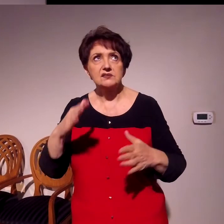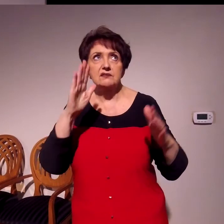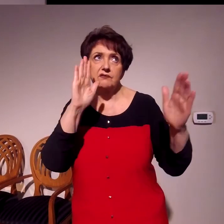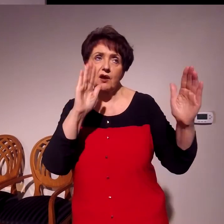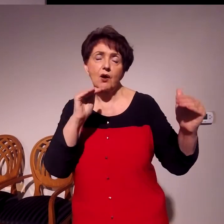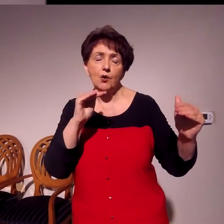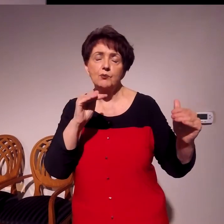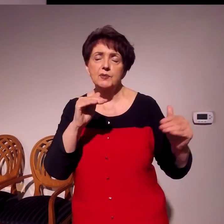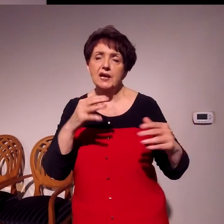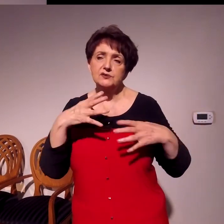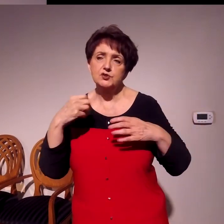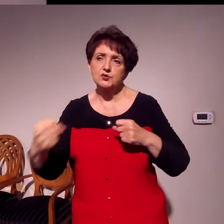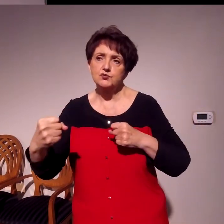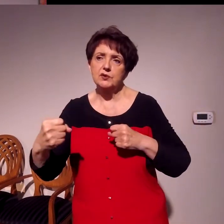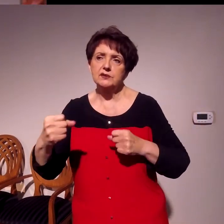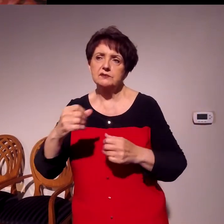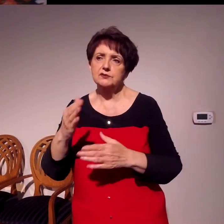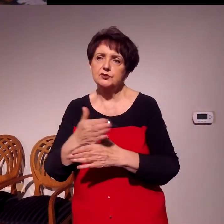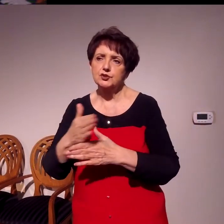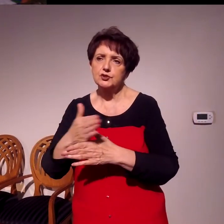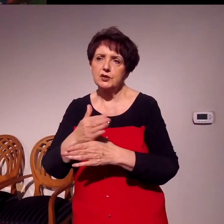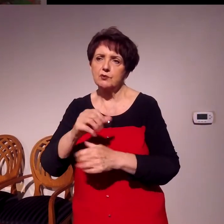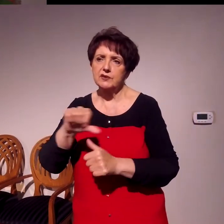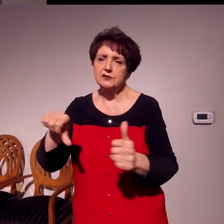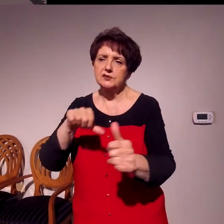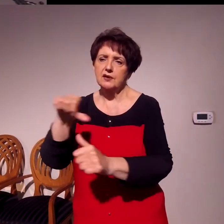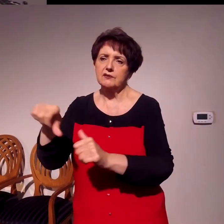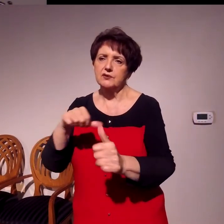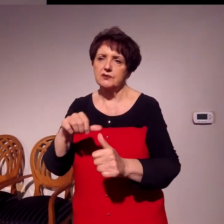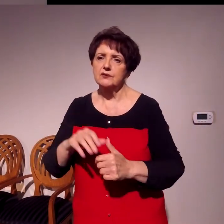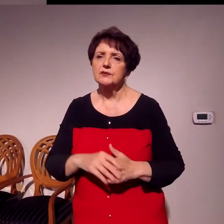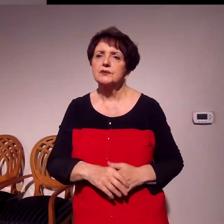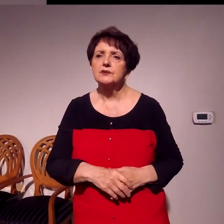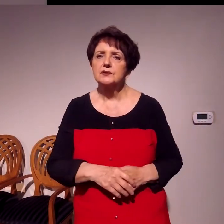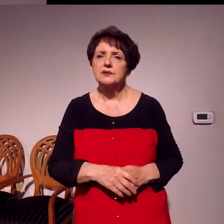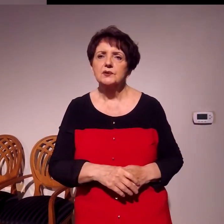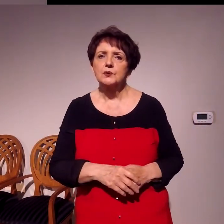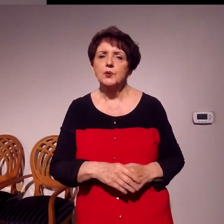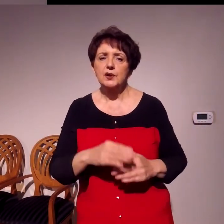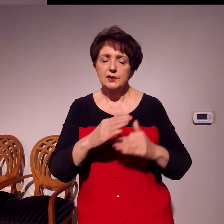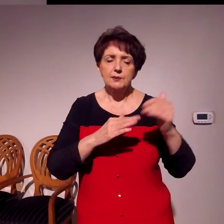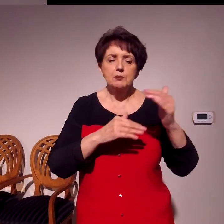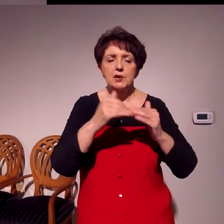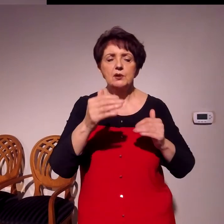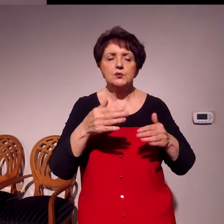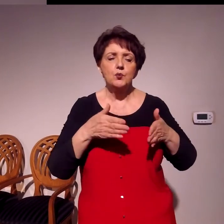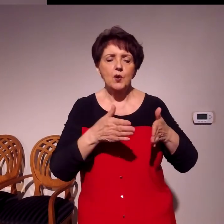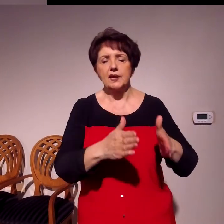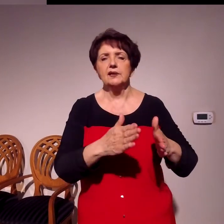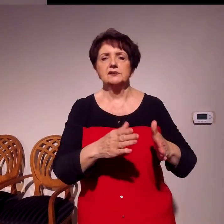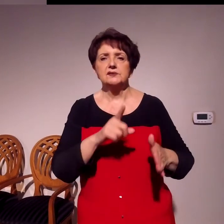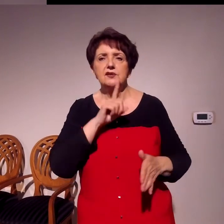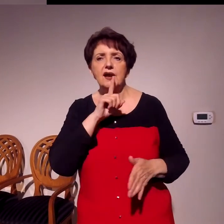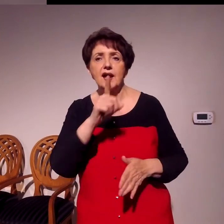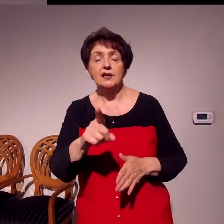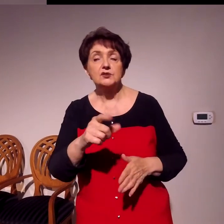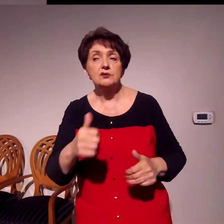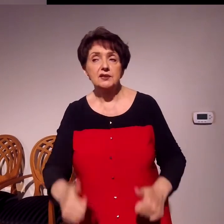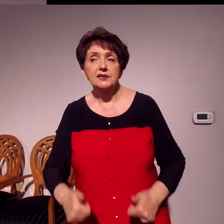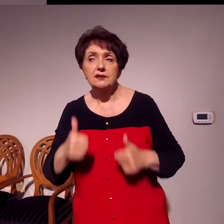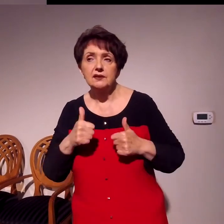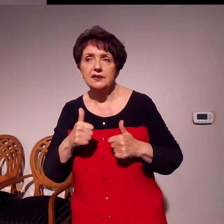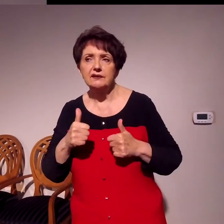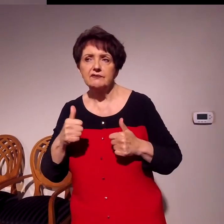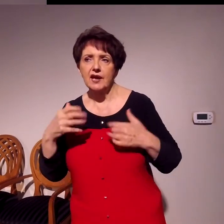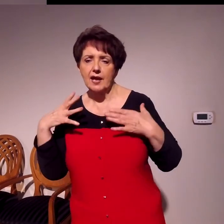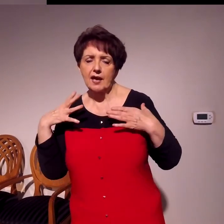with each other. So we're going to build sustainable and accountable ways to actually live our